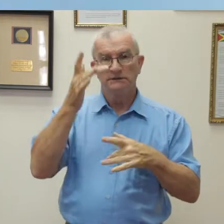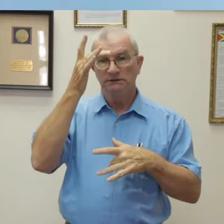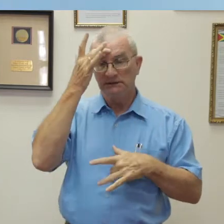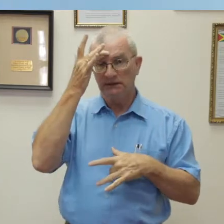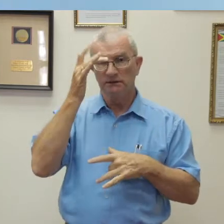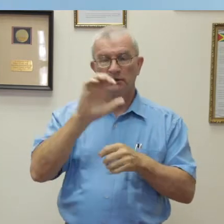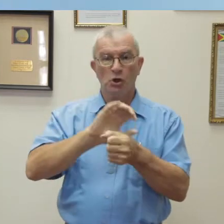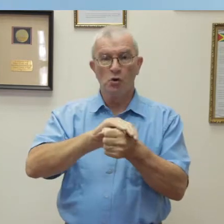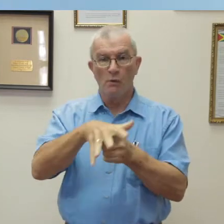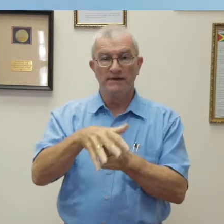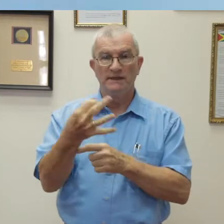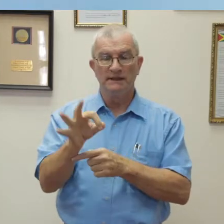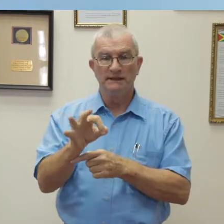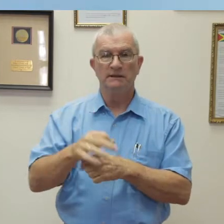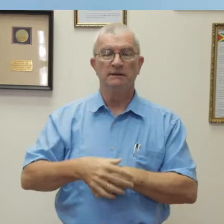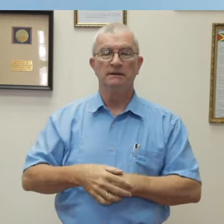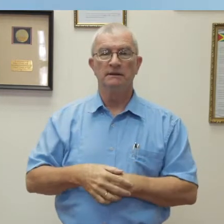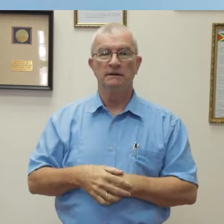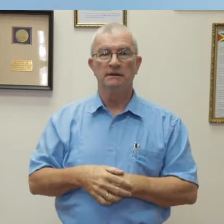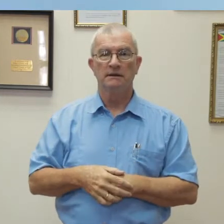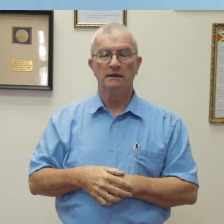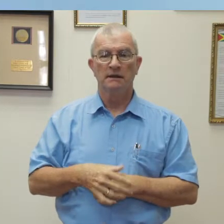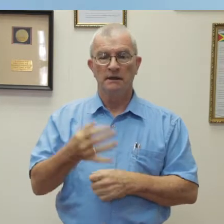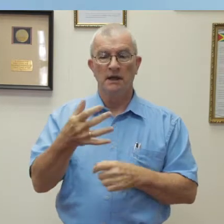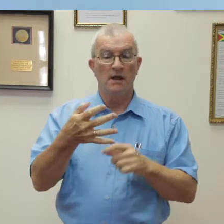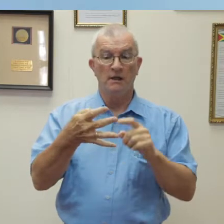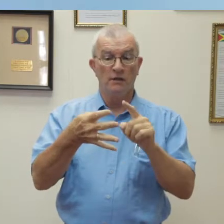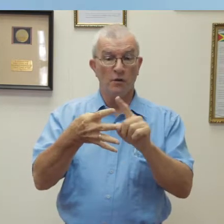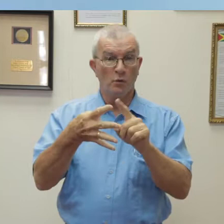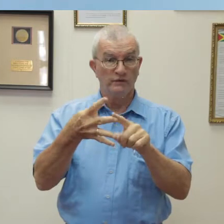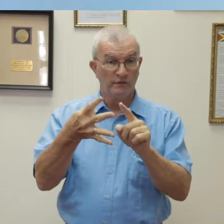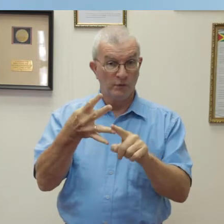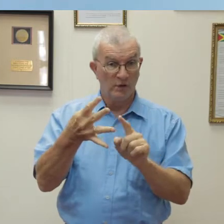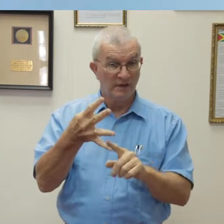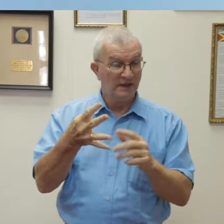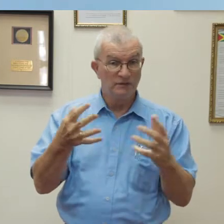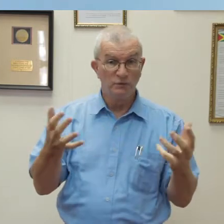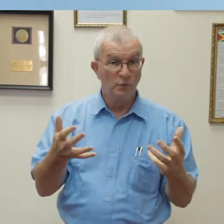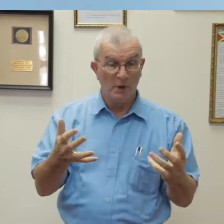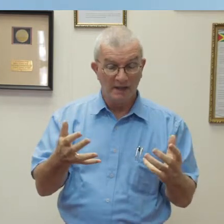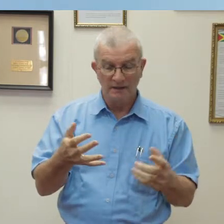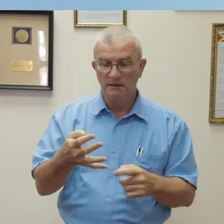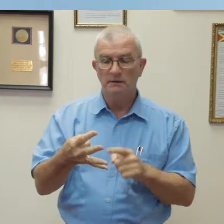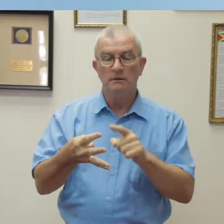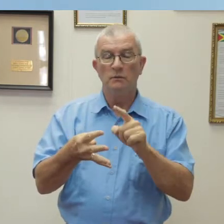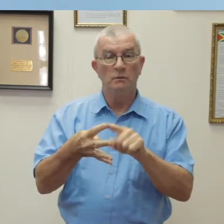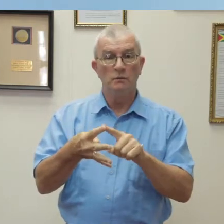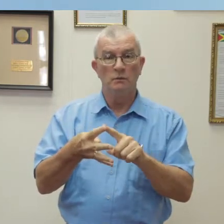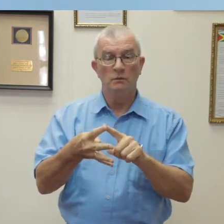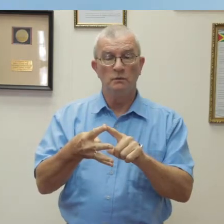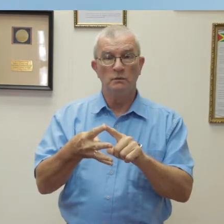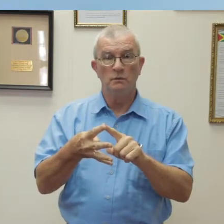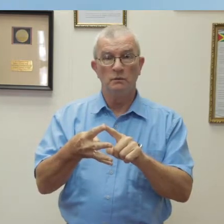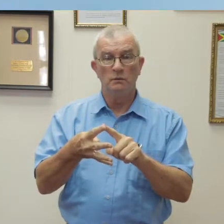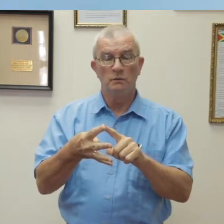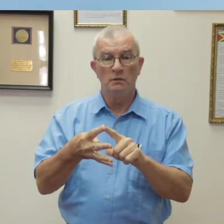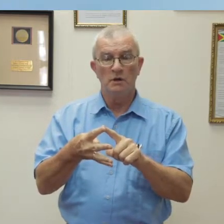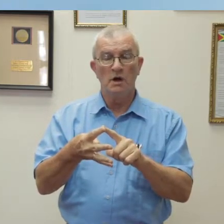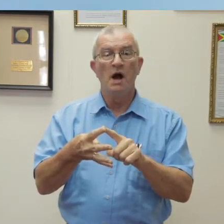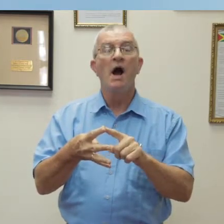of COVID-19. Let me remind you of those conditions. Chronic